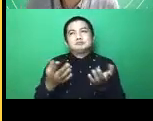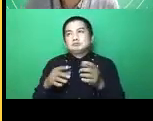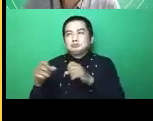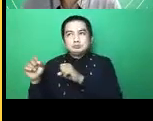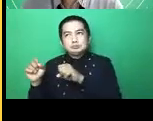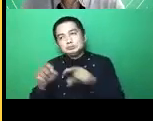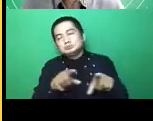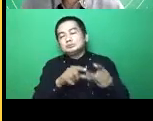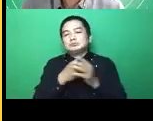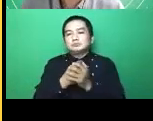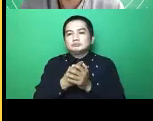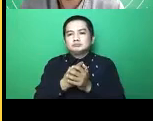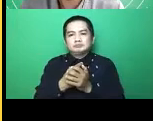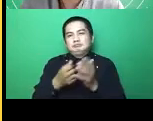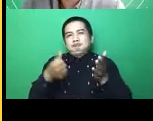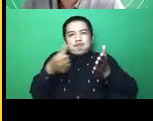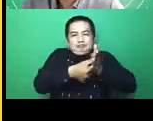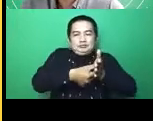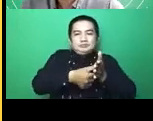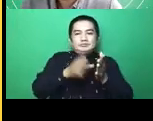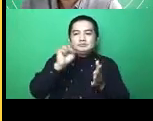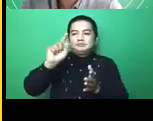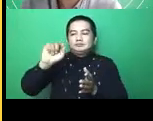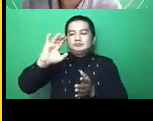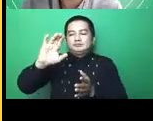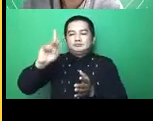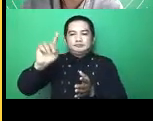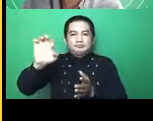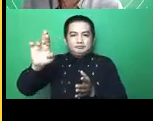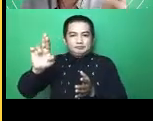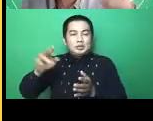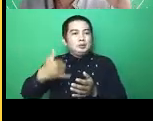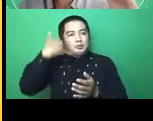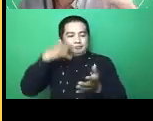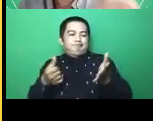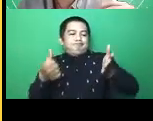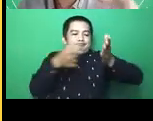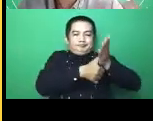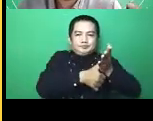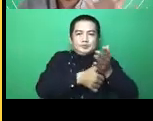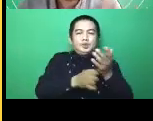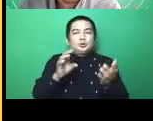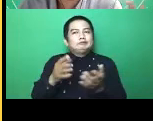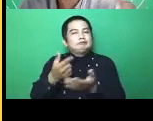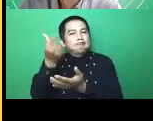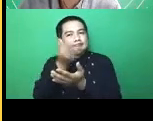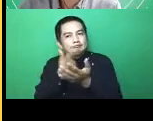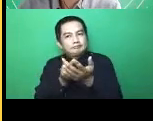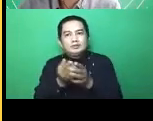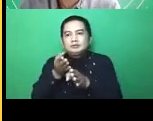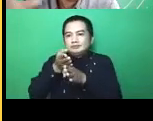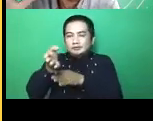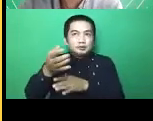always, what stickers can I use? I want to make a sticker to put on a phone. But what if you could put your graphics and apply it directly onto your